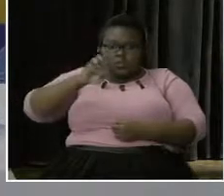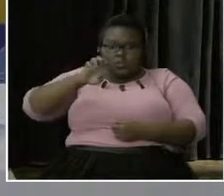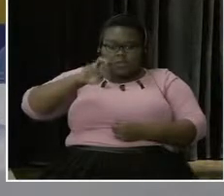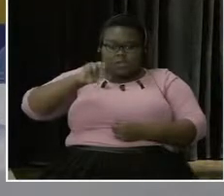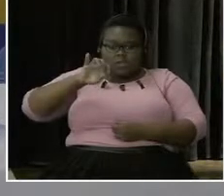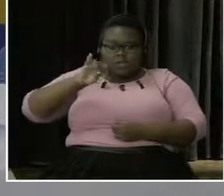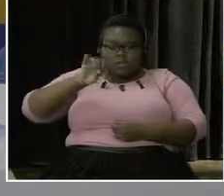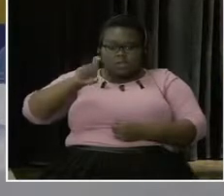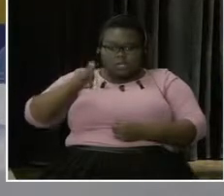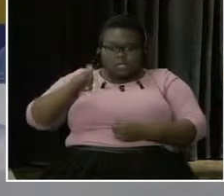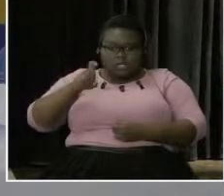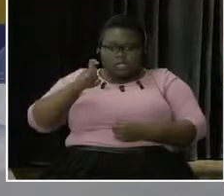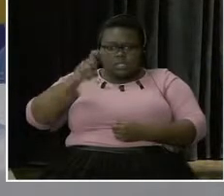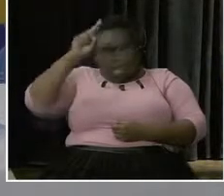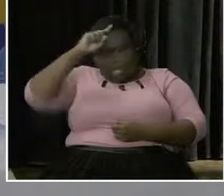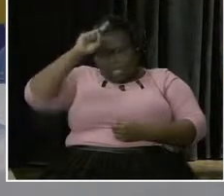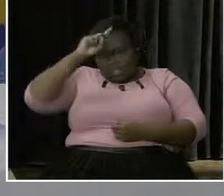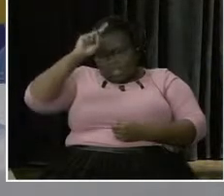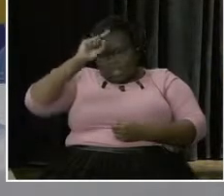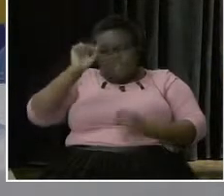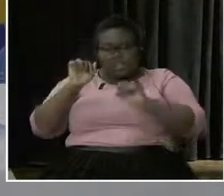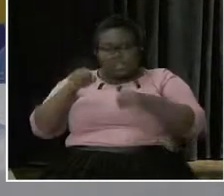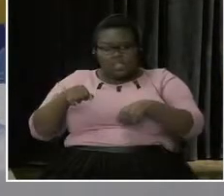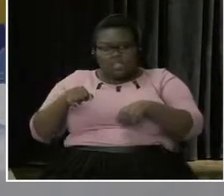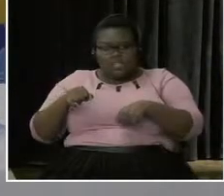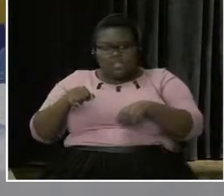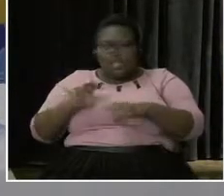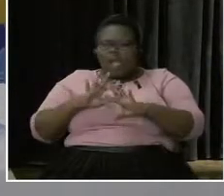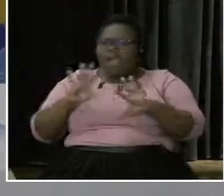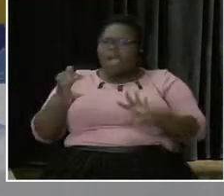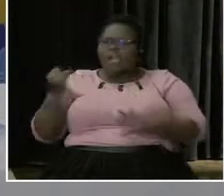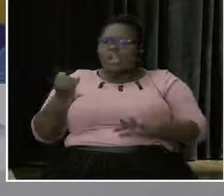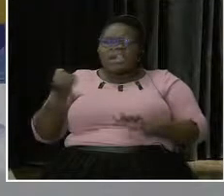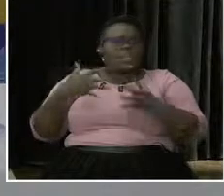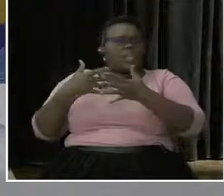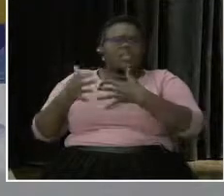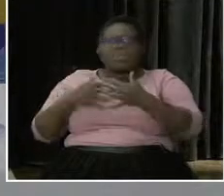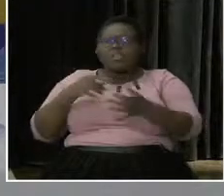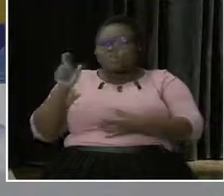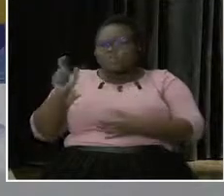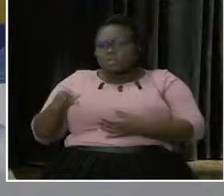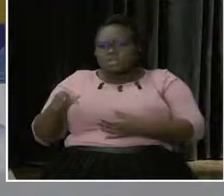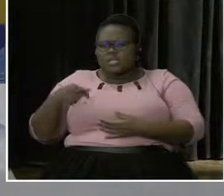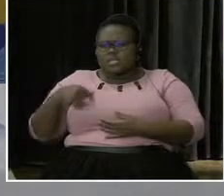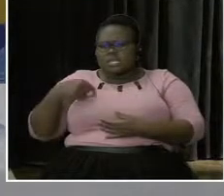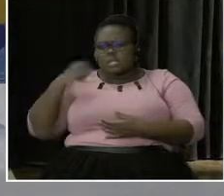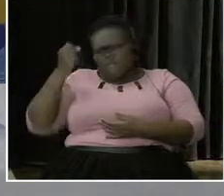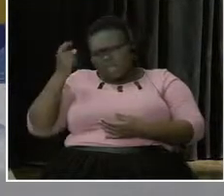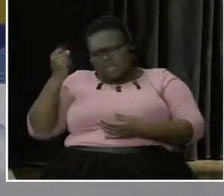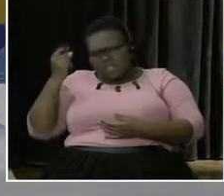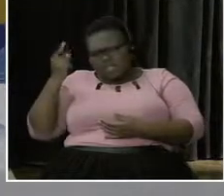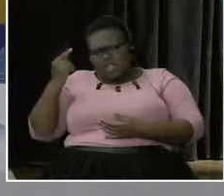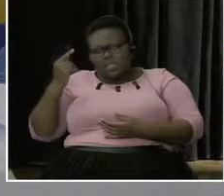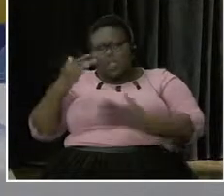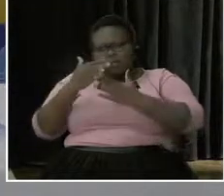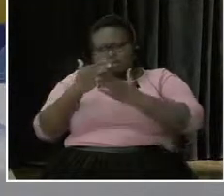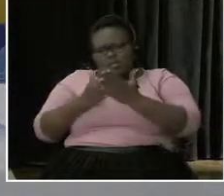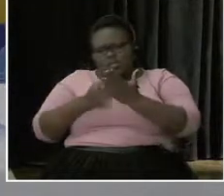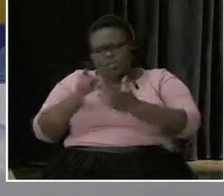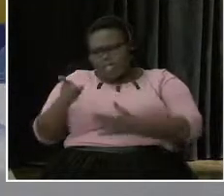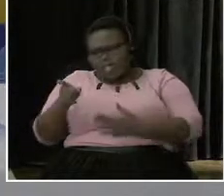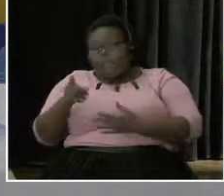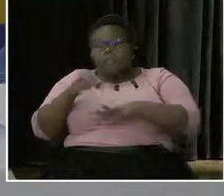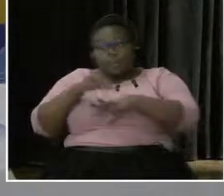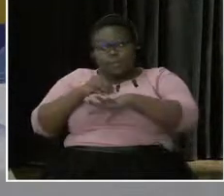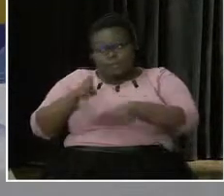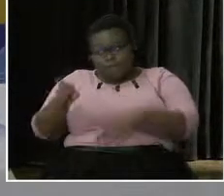African. It was not like anyone. We understand as ANC the program, but this plan is the plan